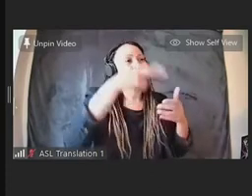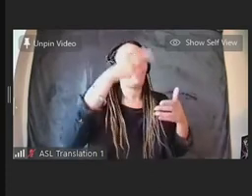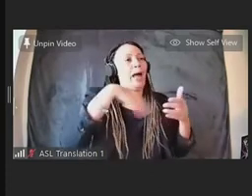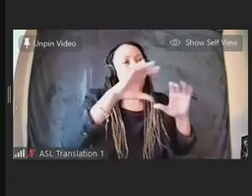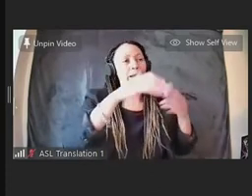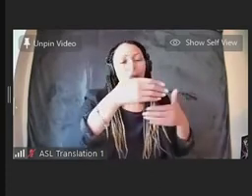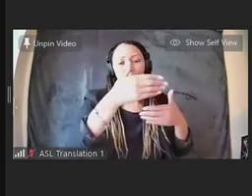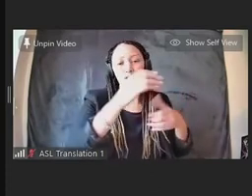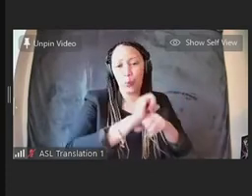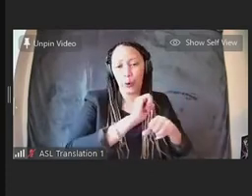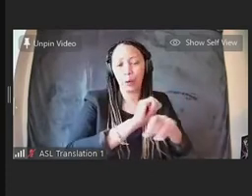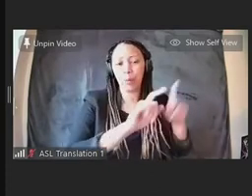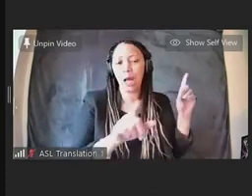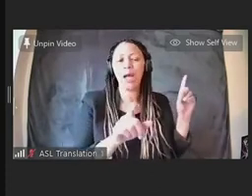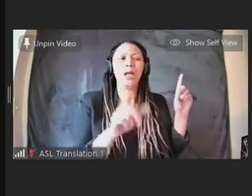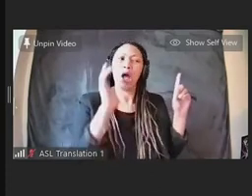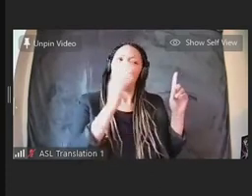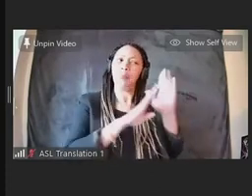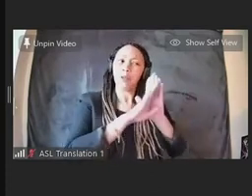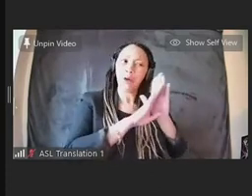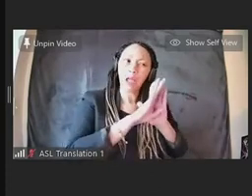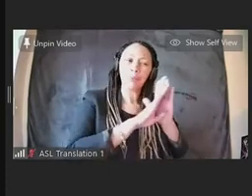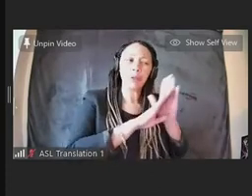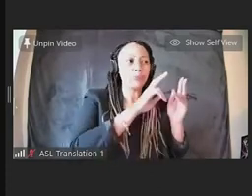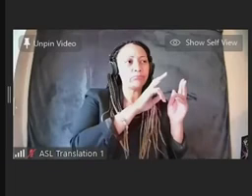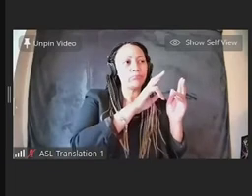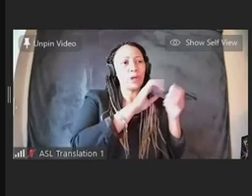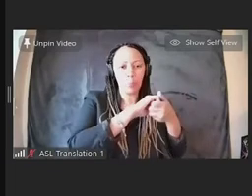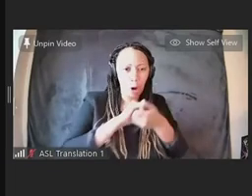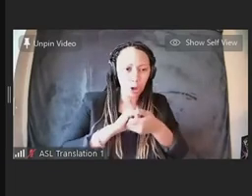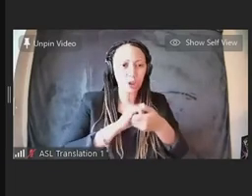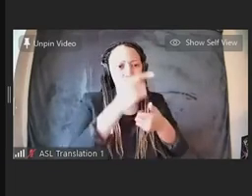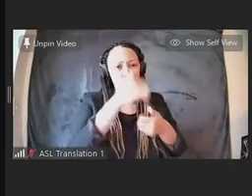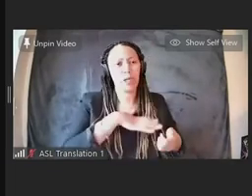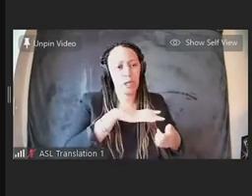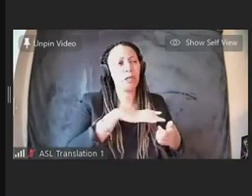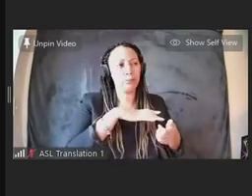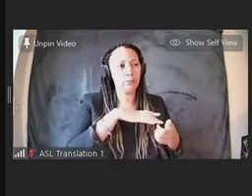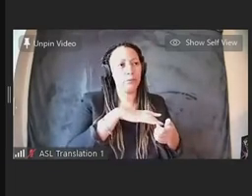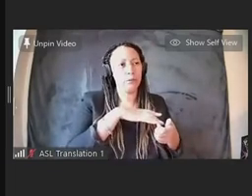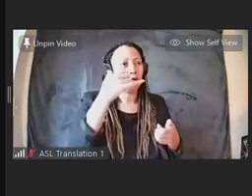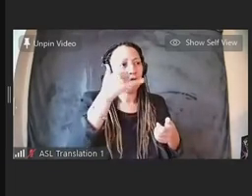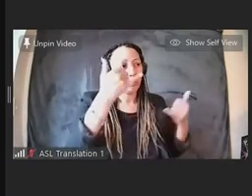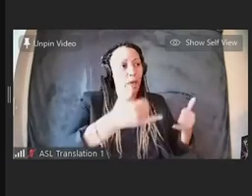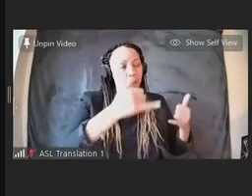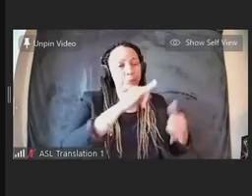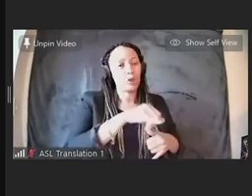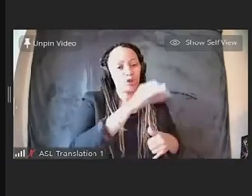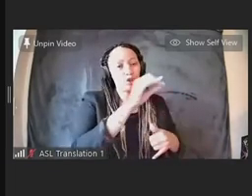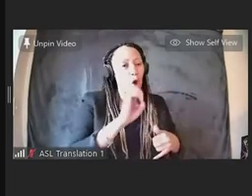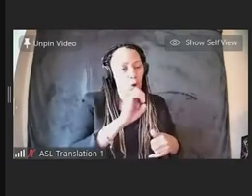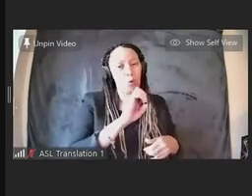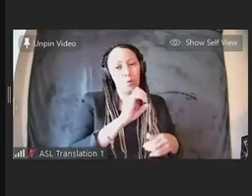machinery. So they would be developing it. Their partners, one of the gentlemen who's on the line also is a Joe Passatoro. Joe